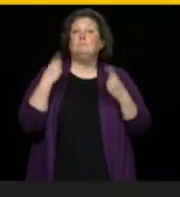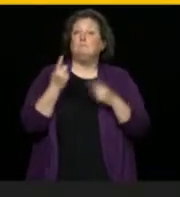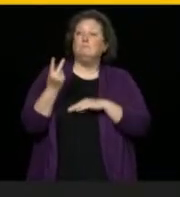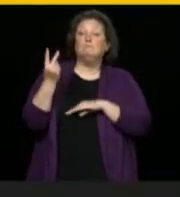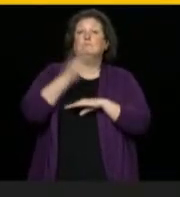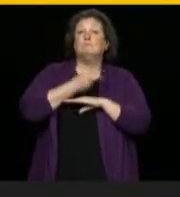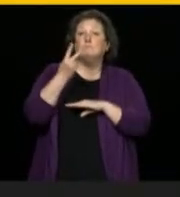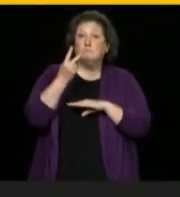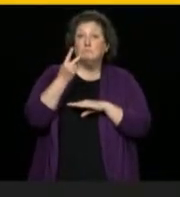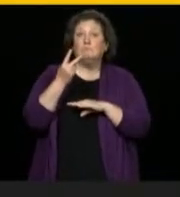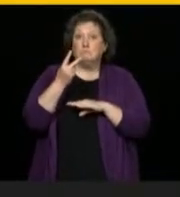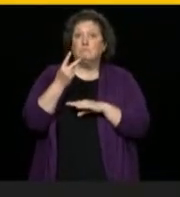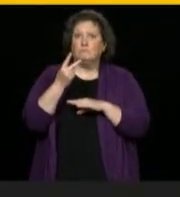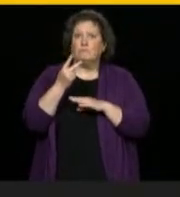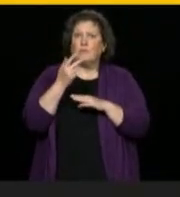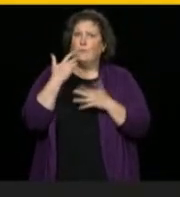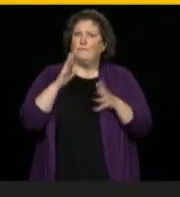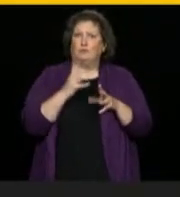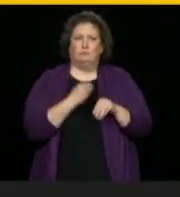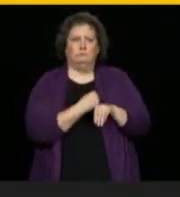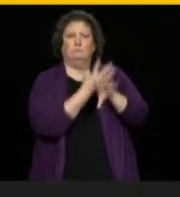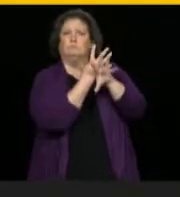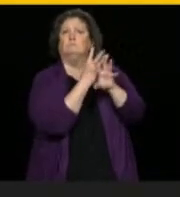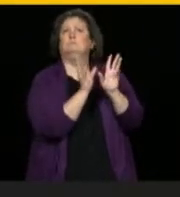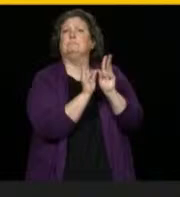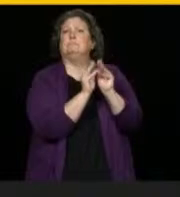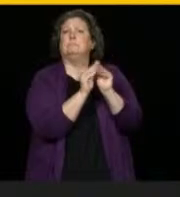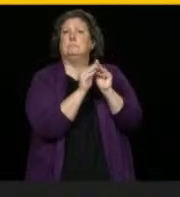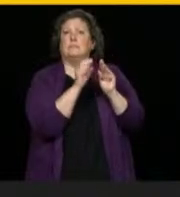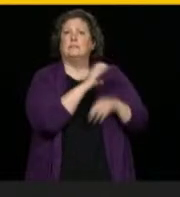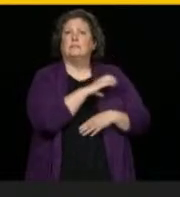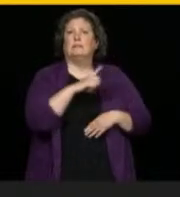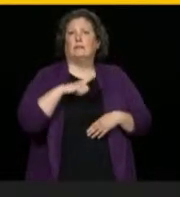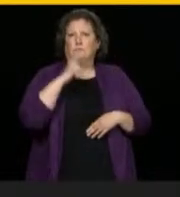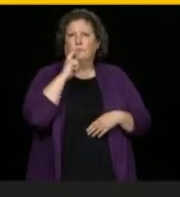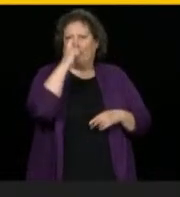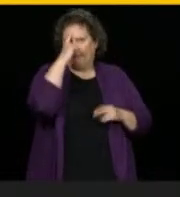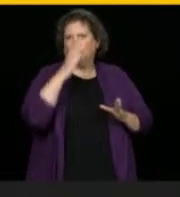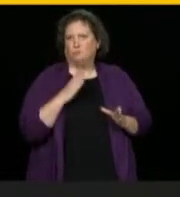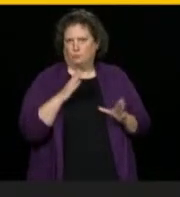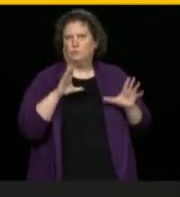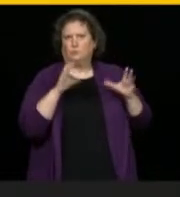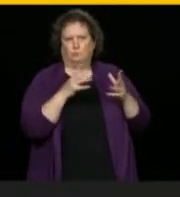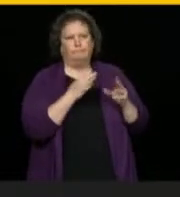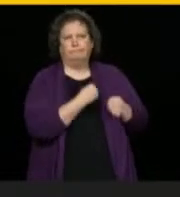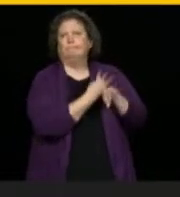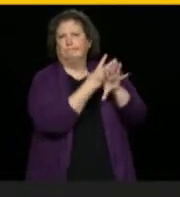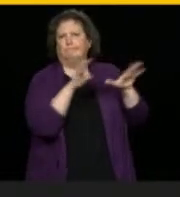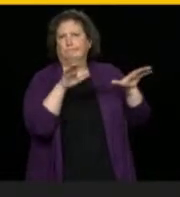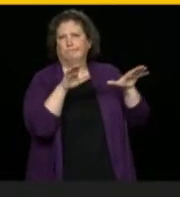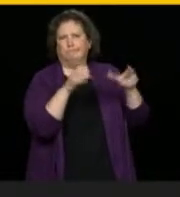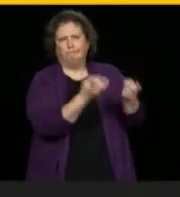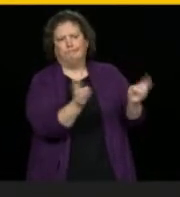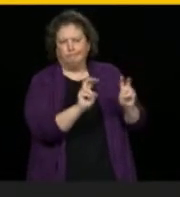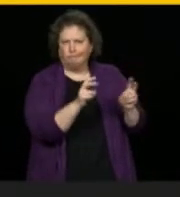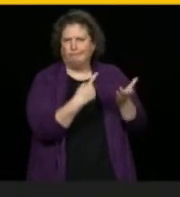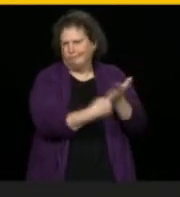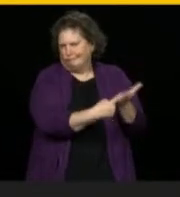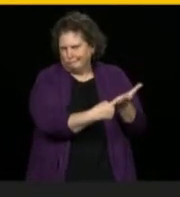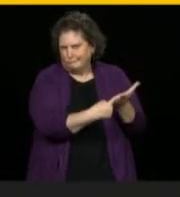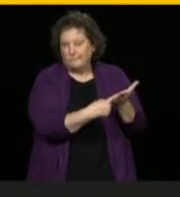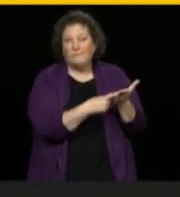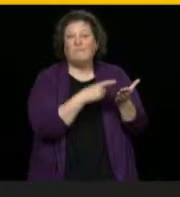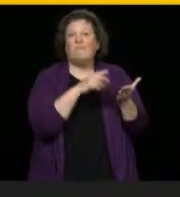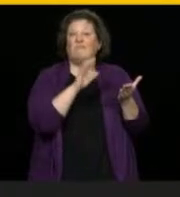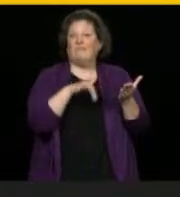meeting with the Council of Ministers. It was an opportunity for our team to meet up after a